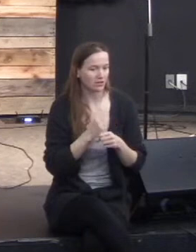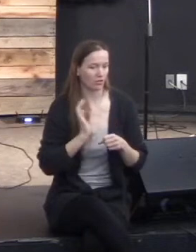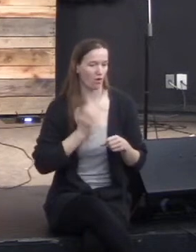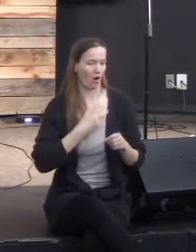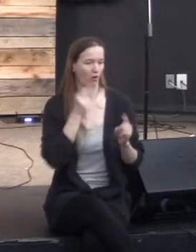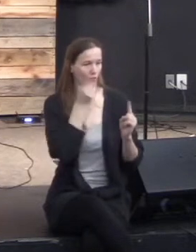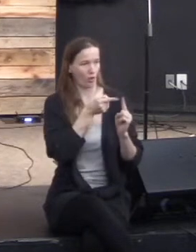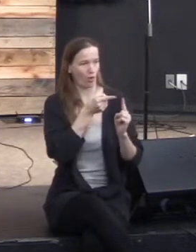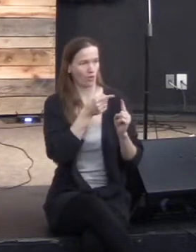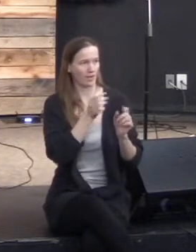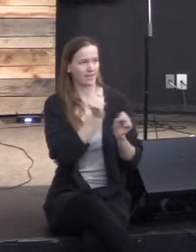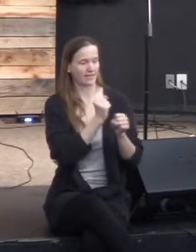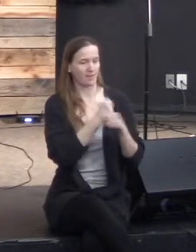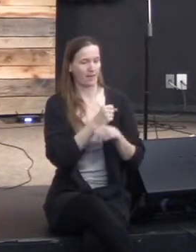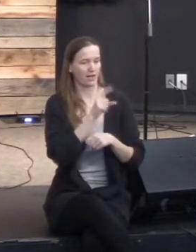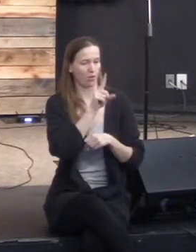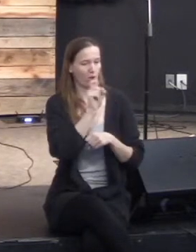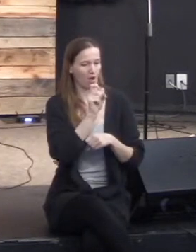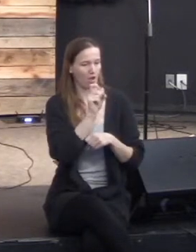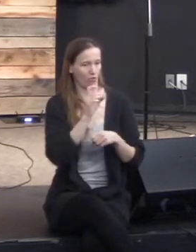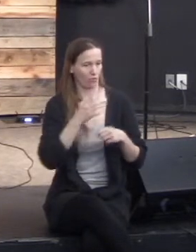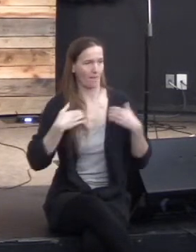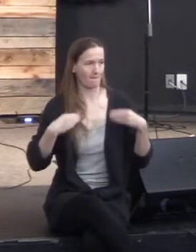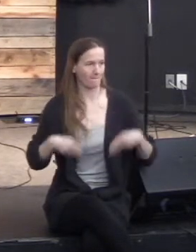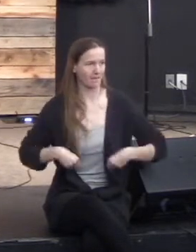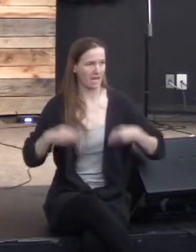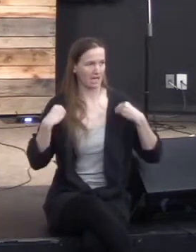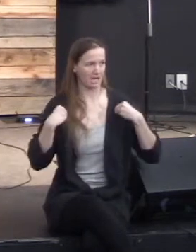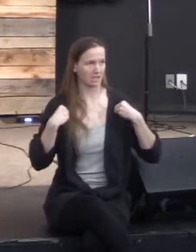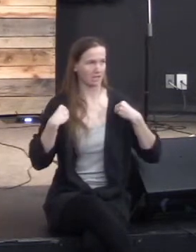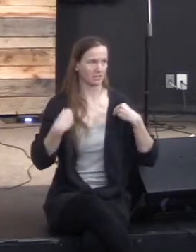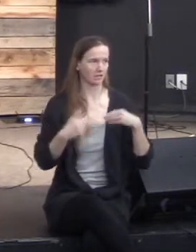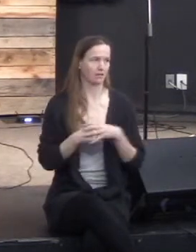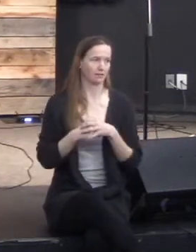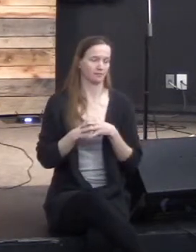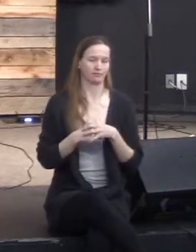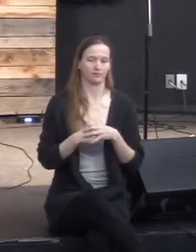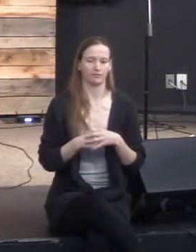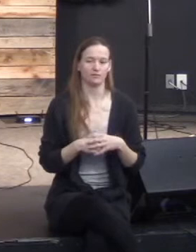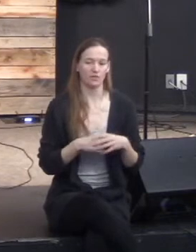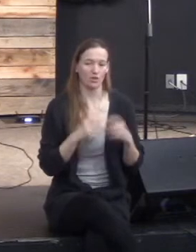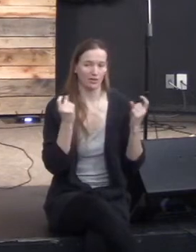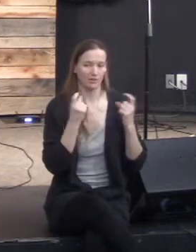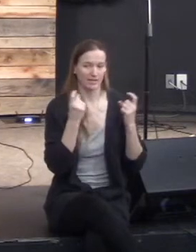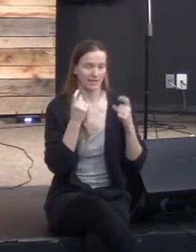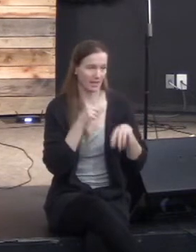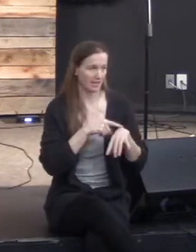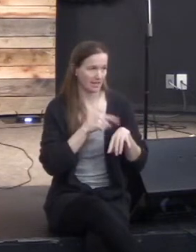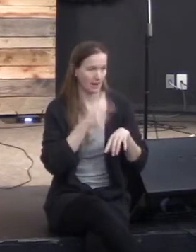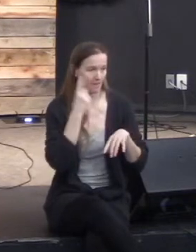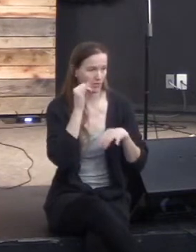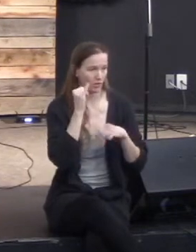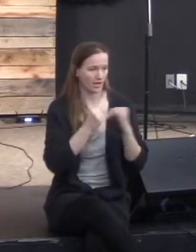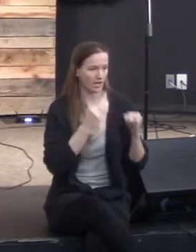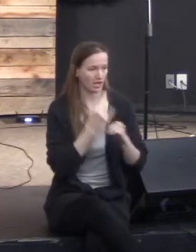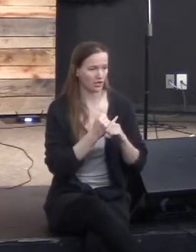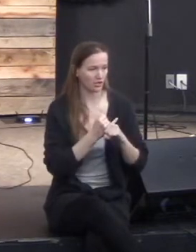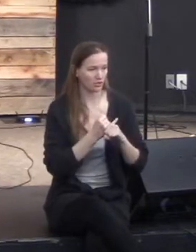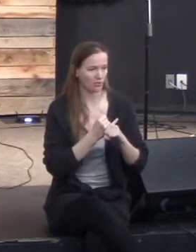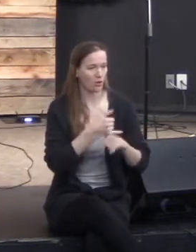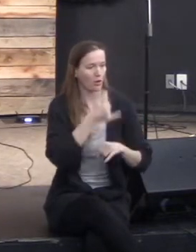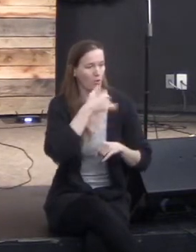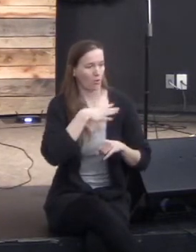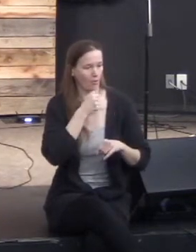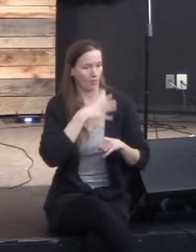blankets. And we're going to celebrate, we're going to end our time of Women's International Month with a Women's Mint Week